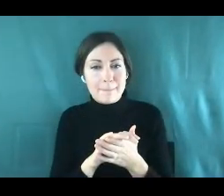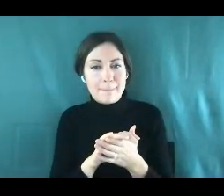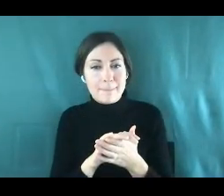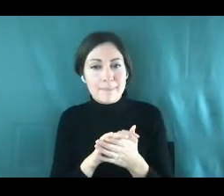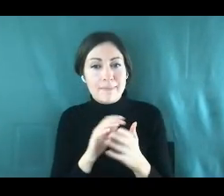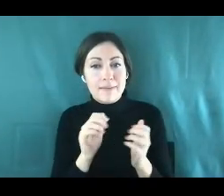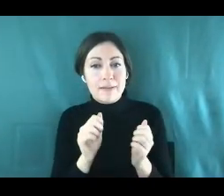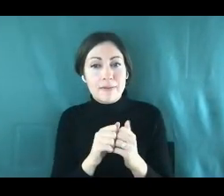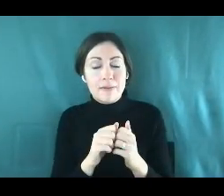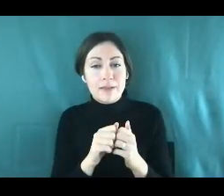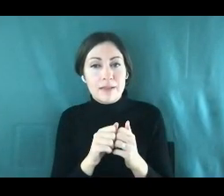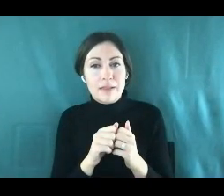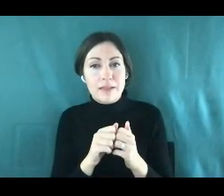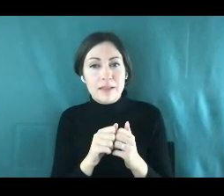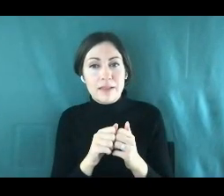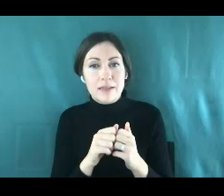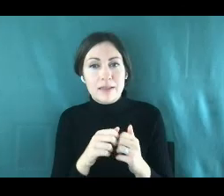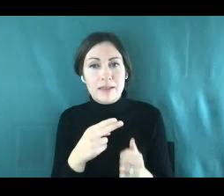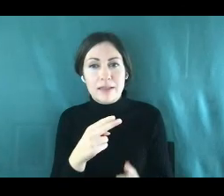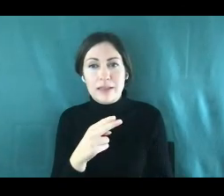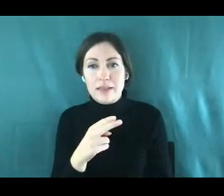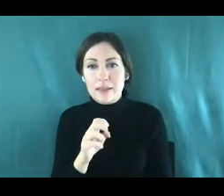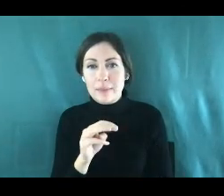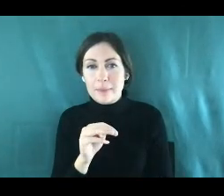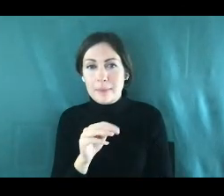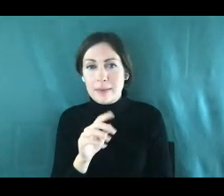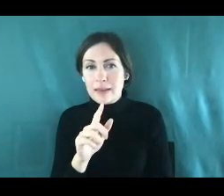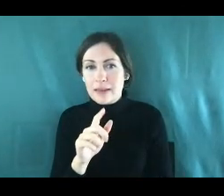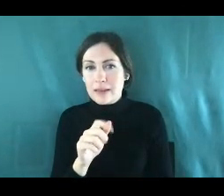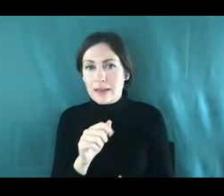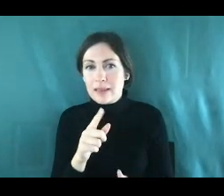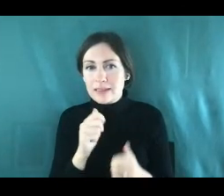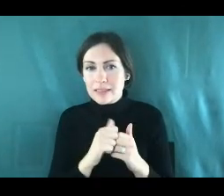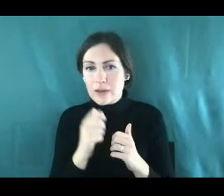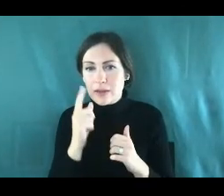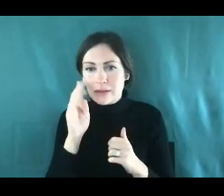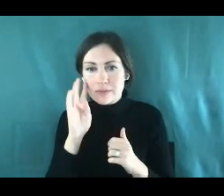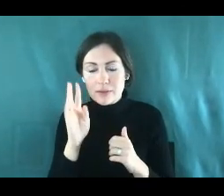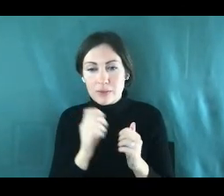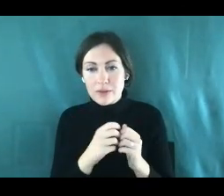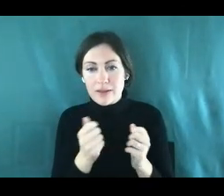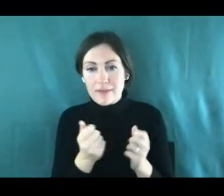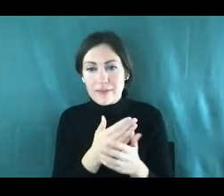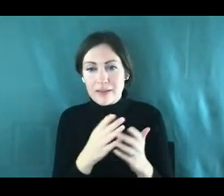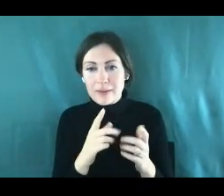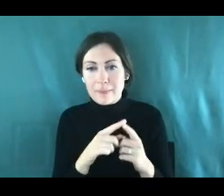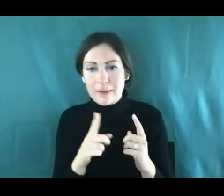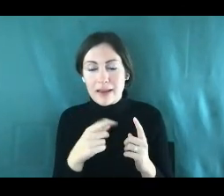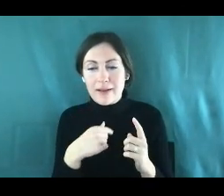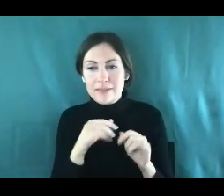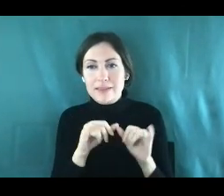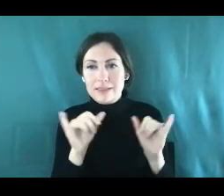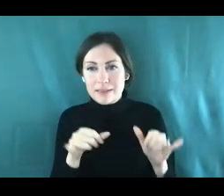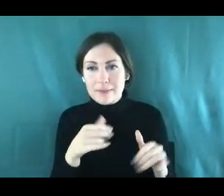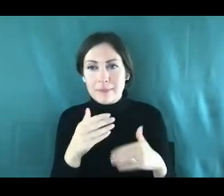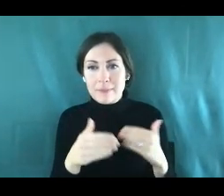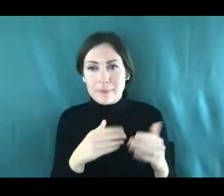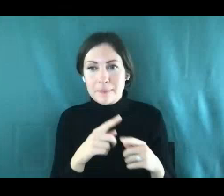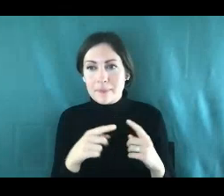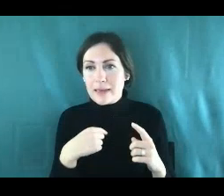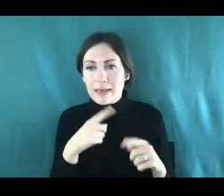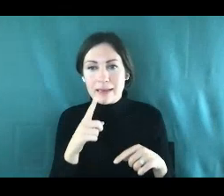with the Halen scoring method, that's how they come up with everything. But and there is a system listed, but I couldn't explain